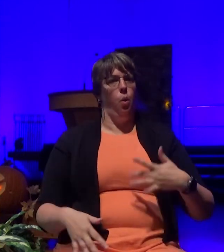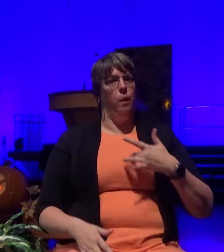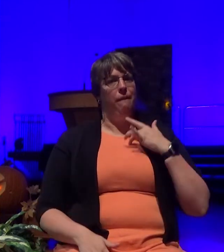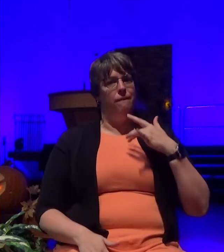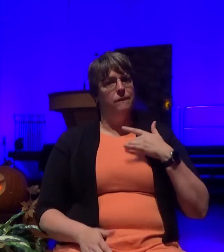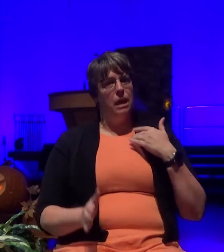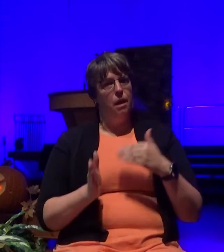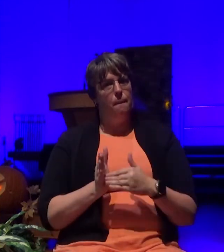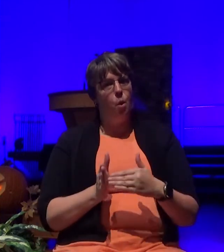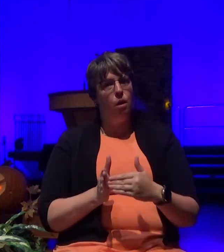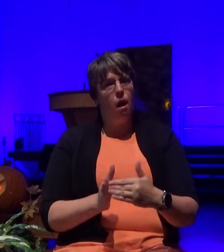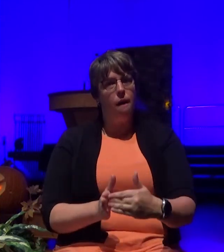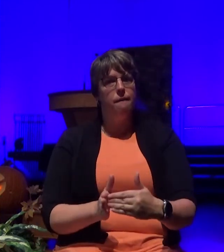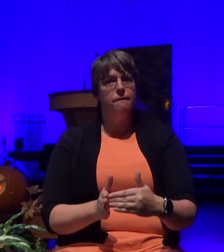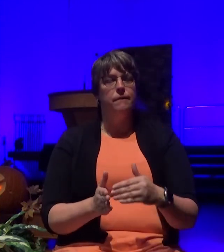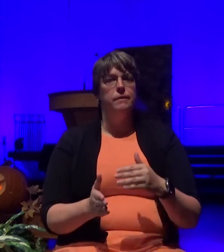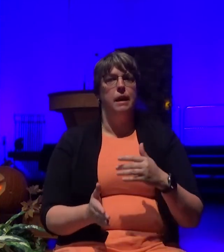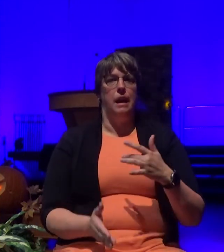profoundly.